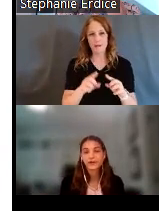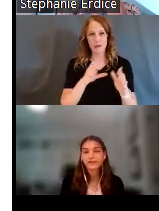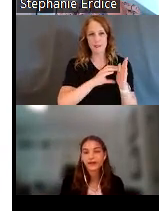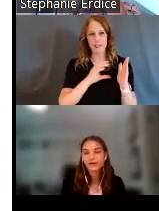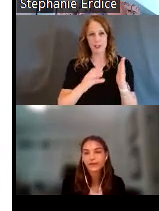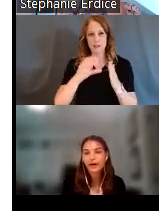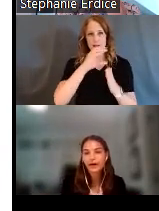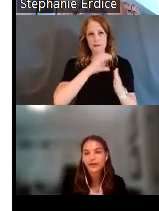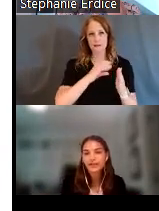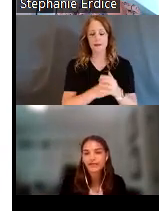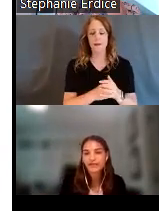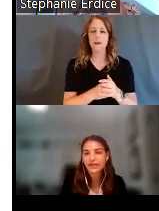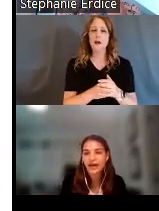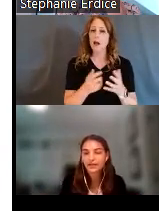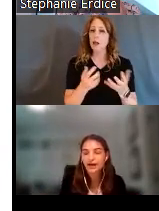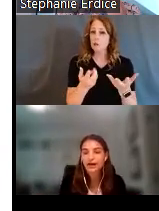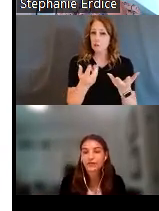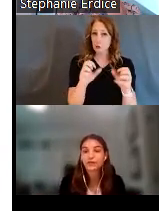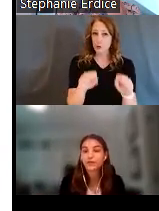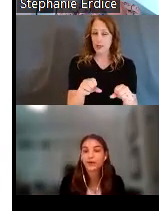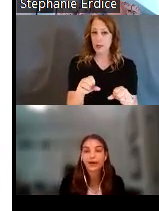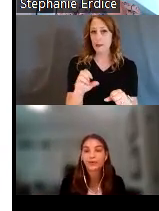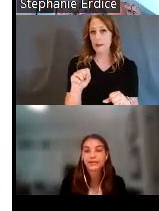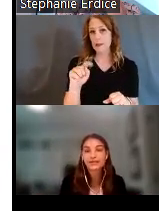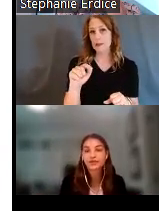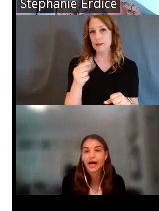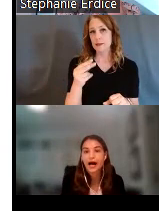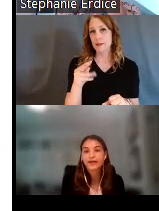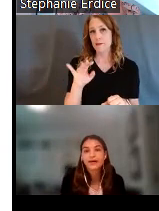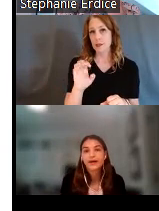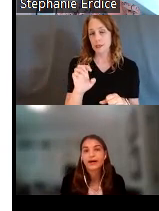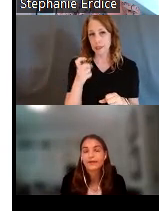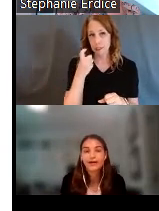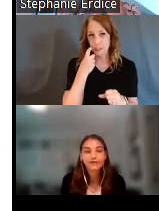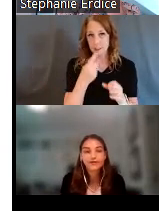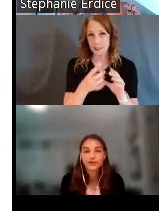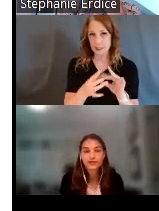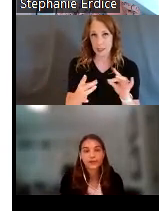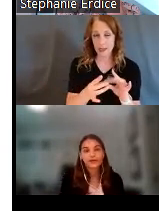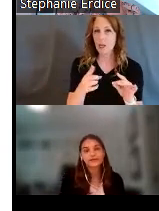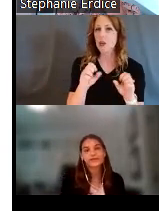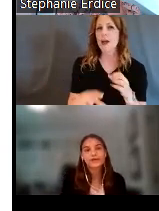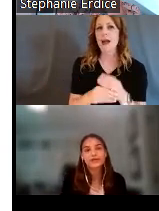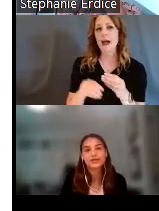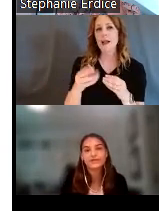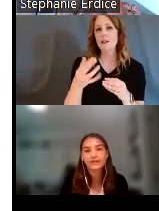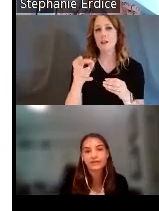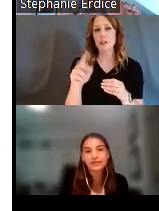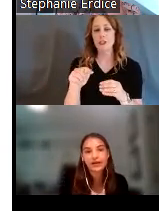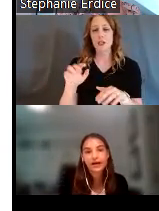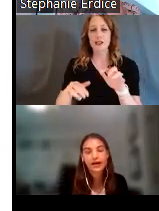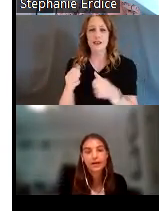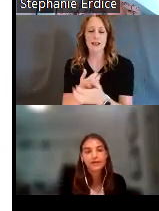wheel. And we invite you, as Stephanie said, to go ahead and put into the chat anything that you're doing for each